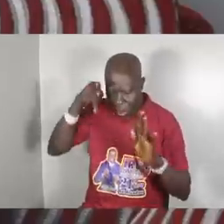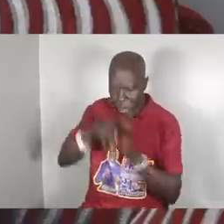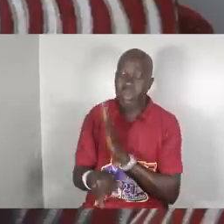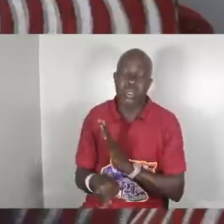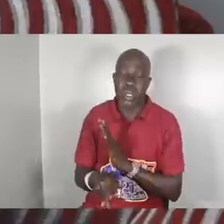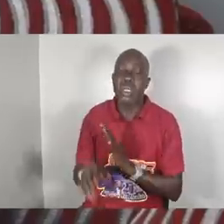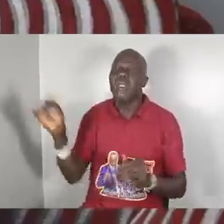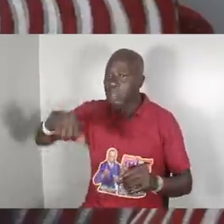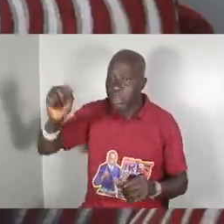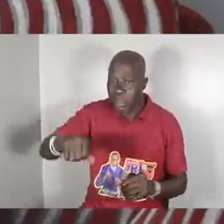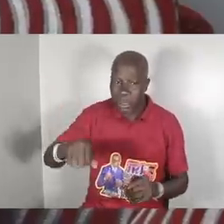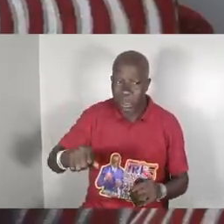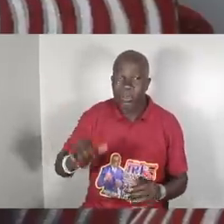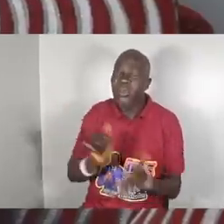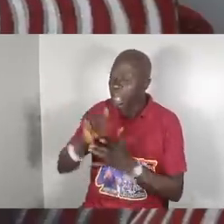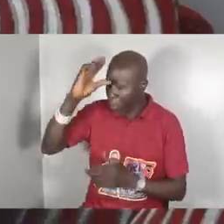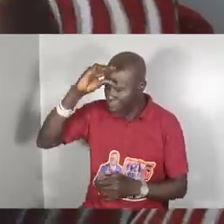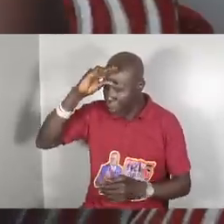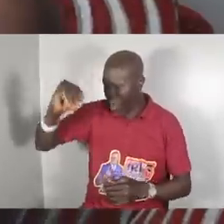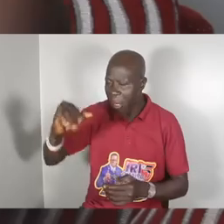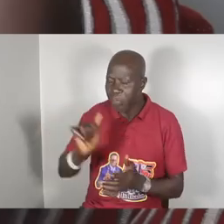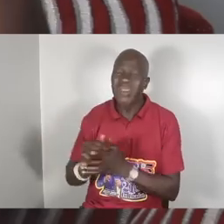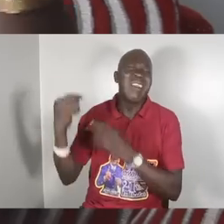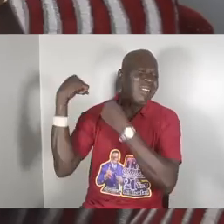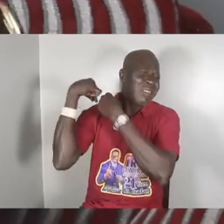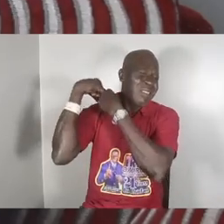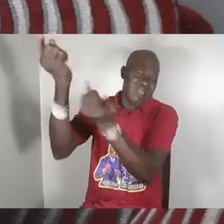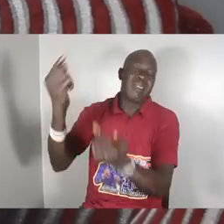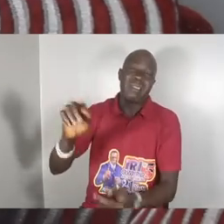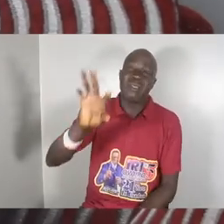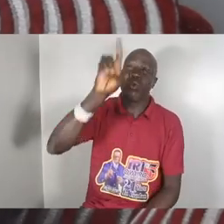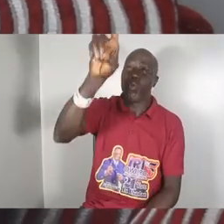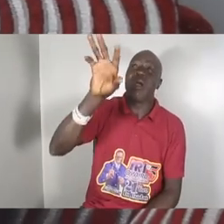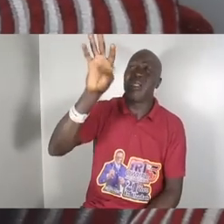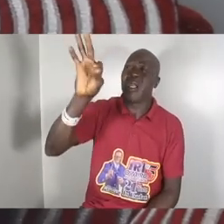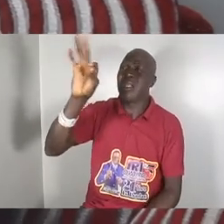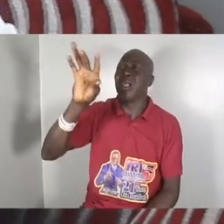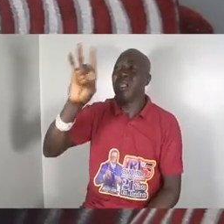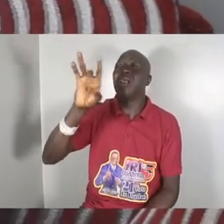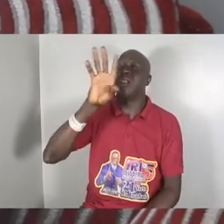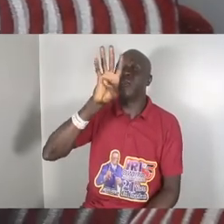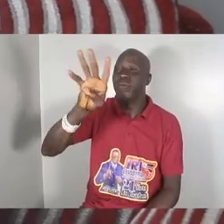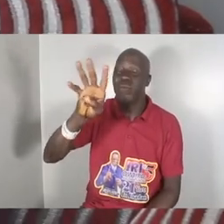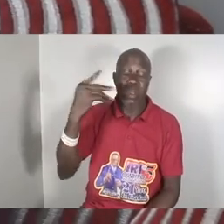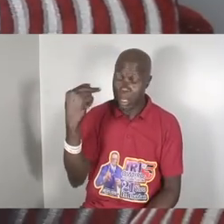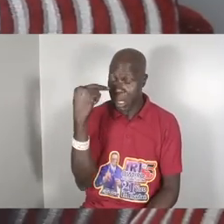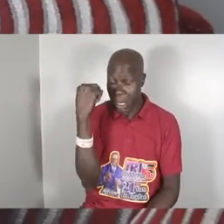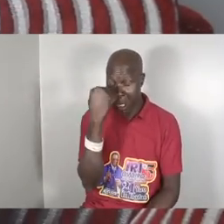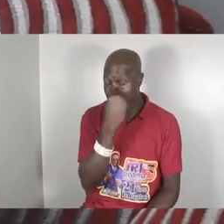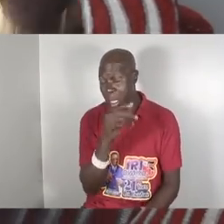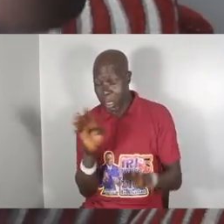can kill one. Ben, yes. Baba ye. When in 1984, the man says he's 1984. That eye